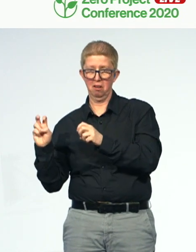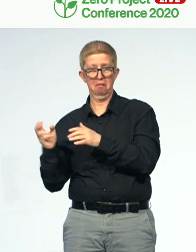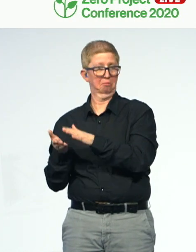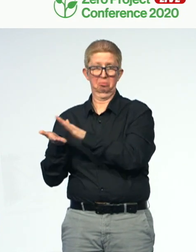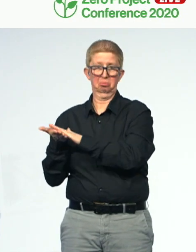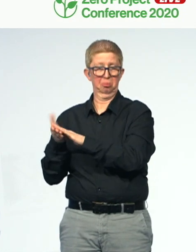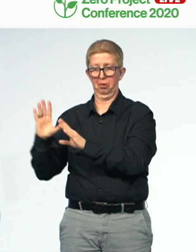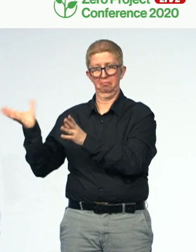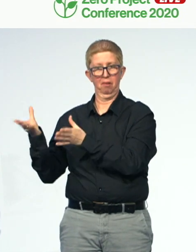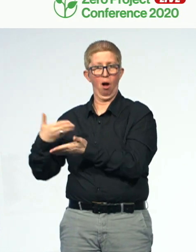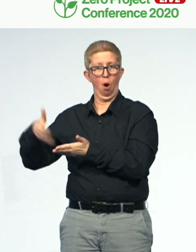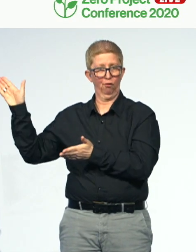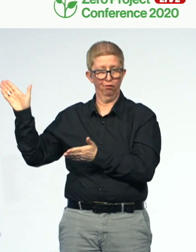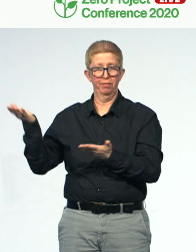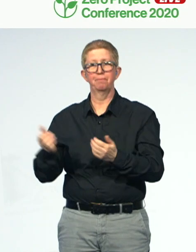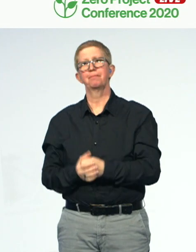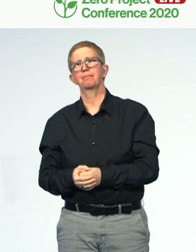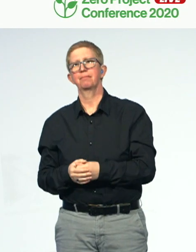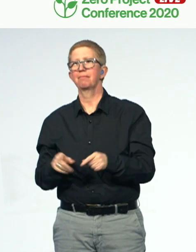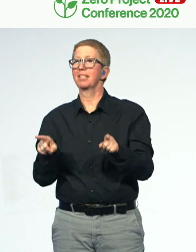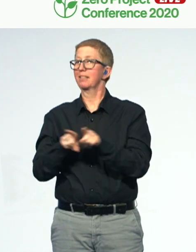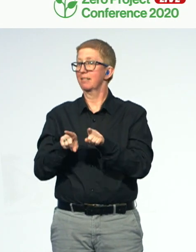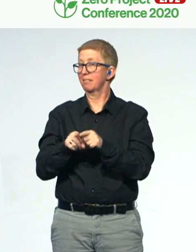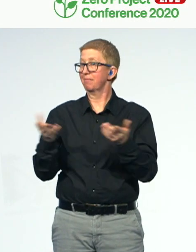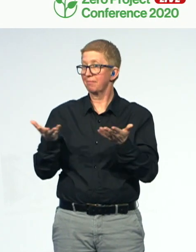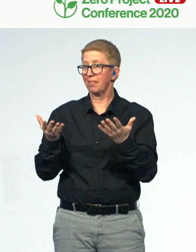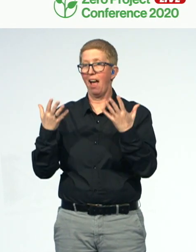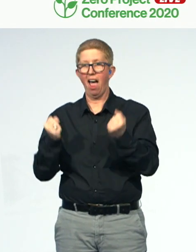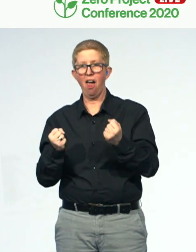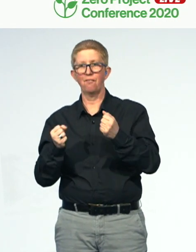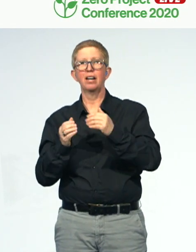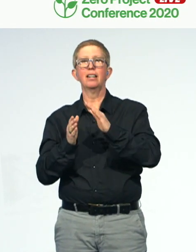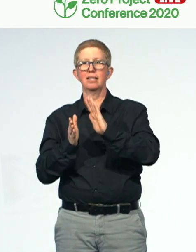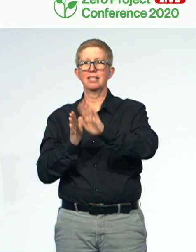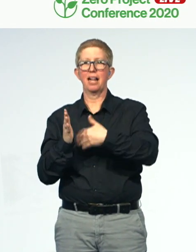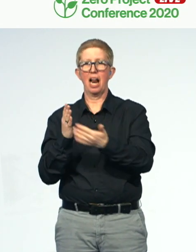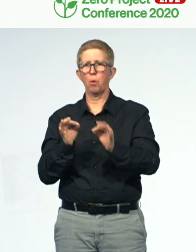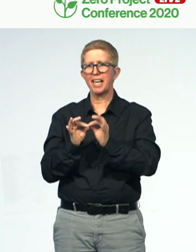We'll also have sign language interpretation, just in case you're wondering.